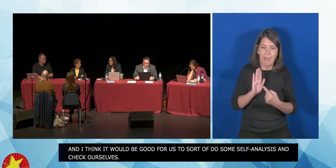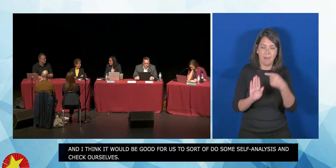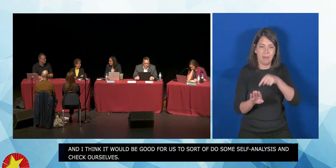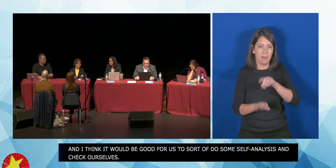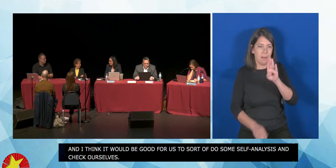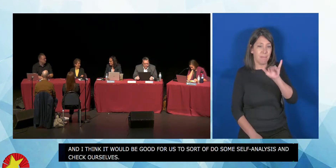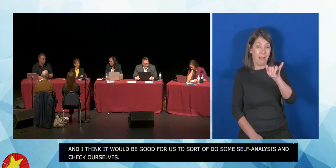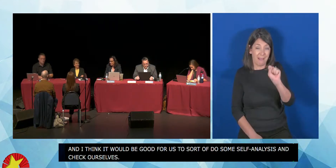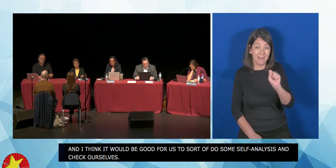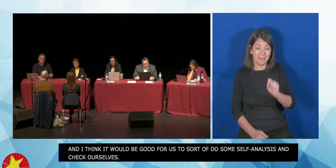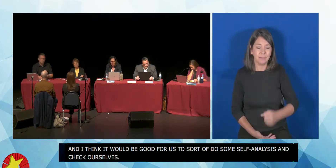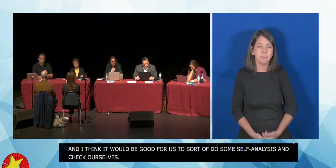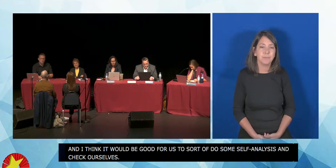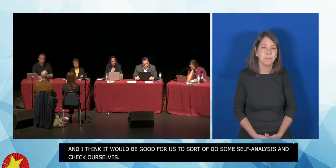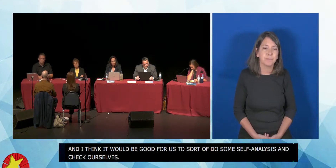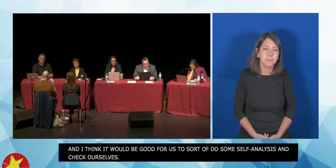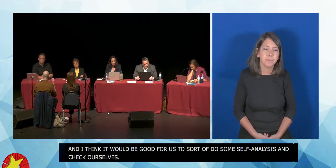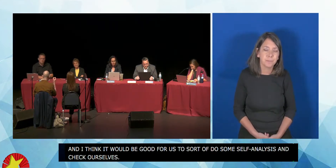All right, thank you, Sue King.